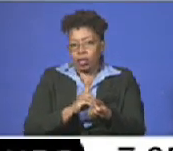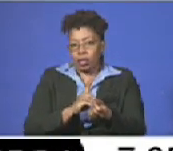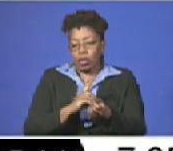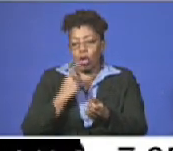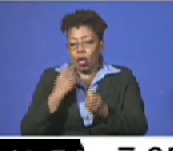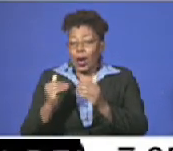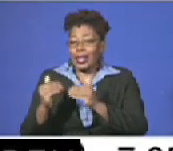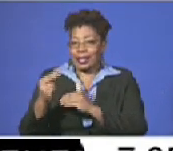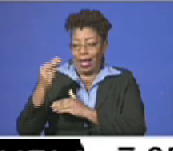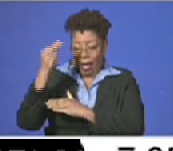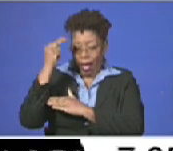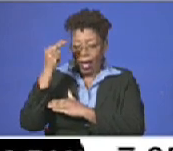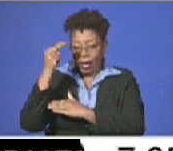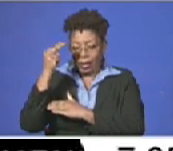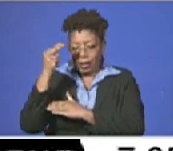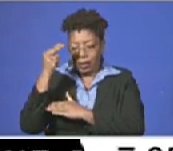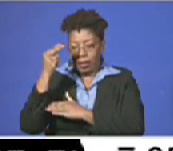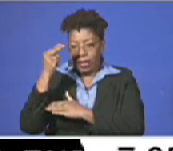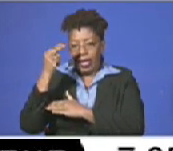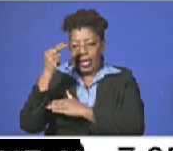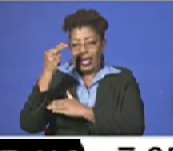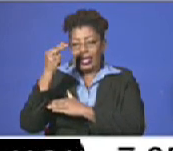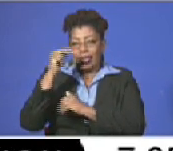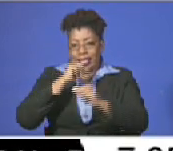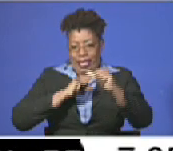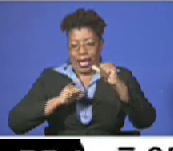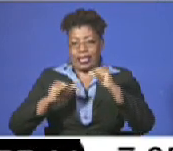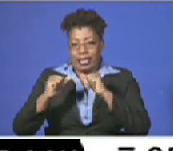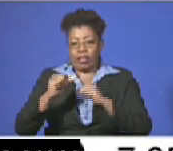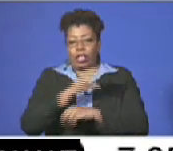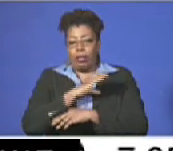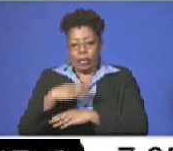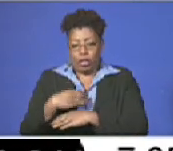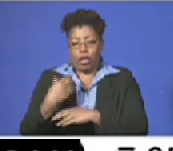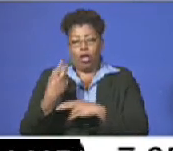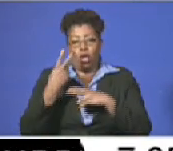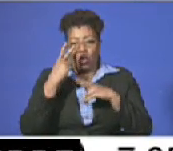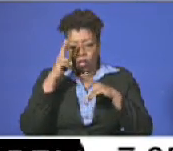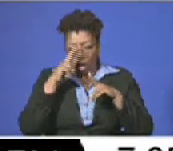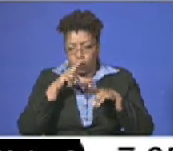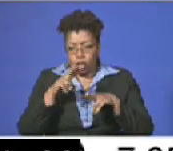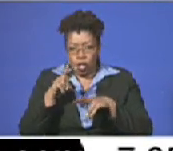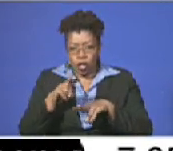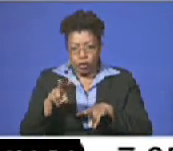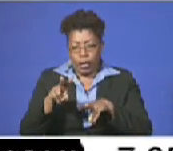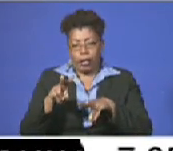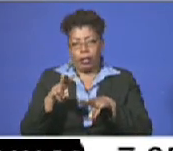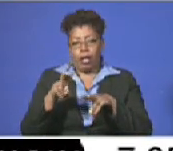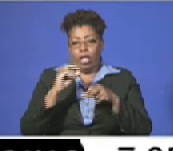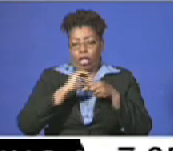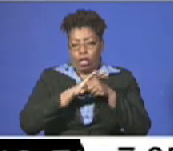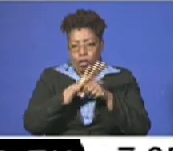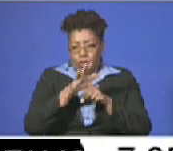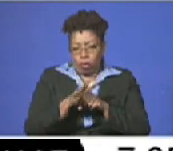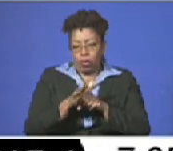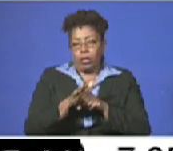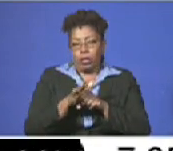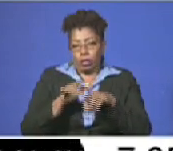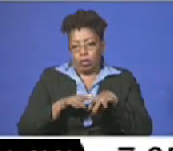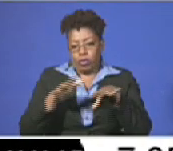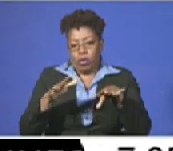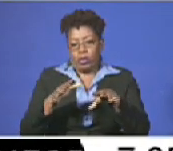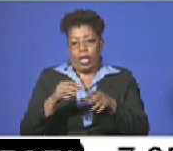the very height of the scientific community, who've been observing COVID and seeing what is necessary to be able to gain control